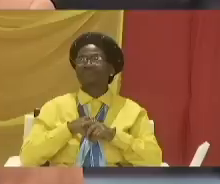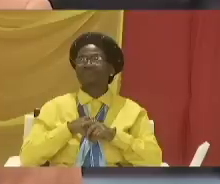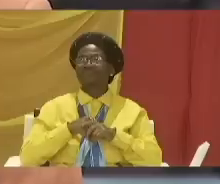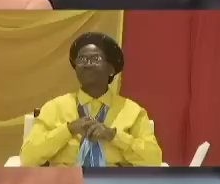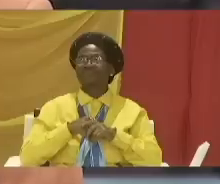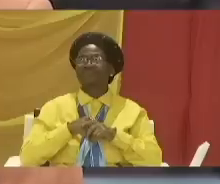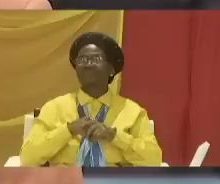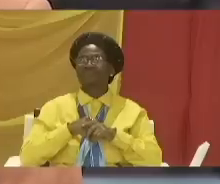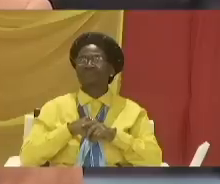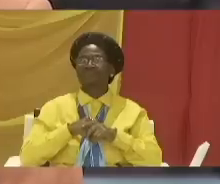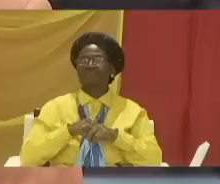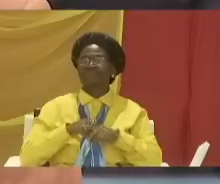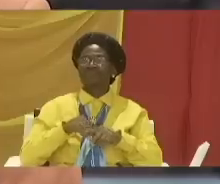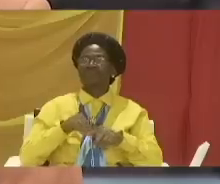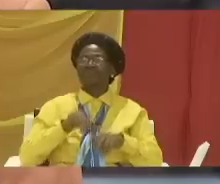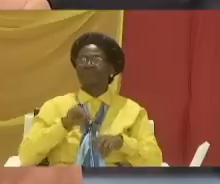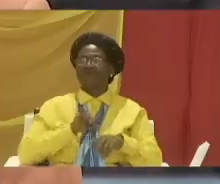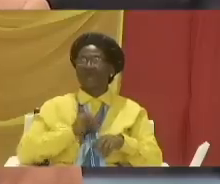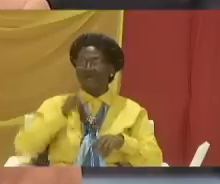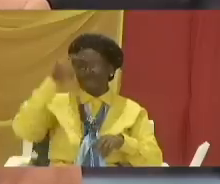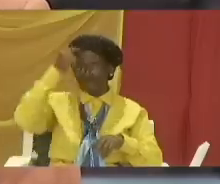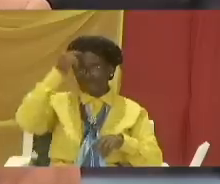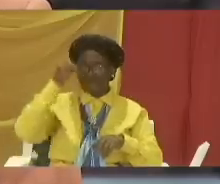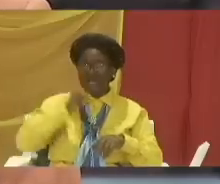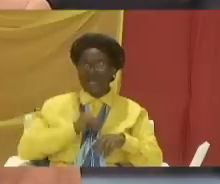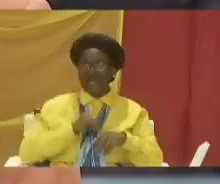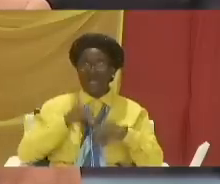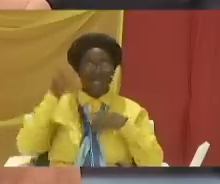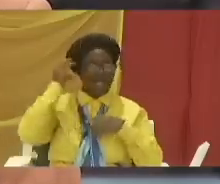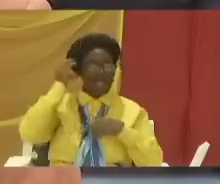I think I had something similar to this when